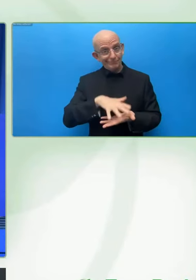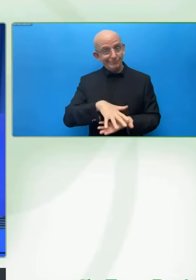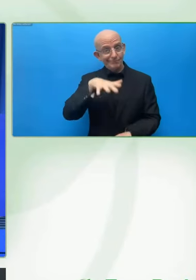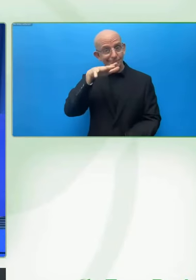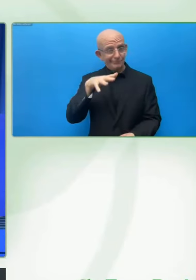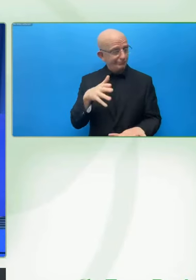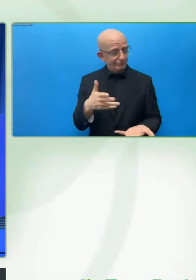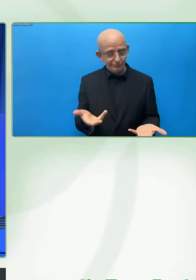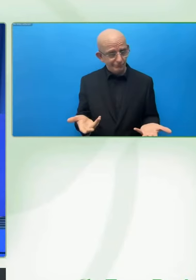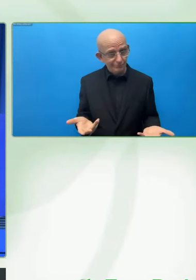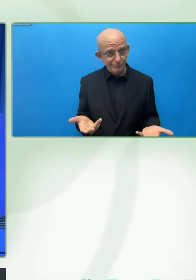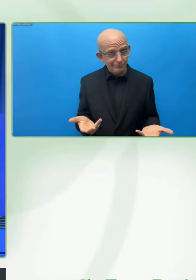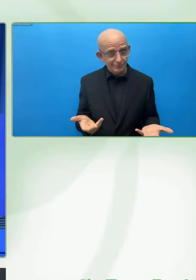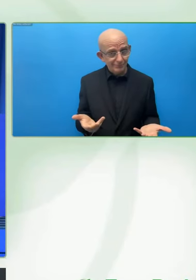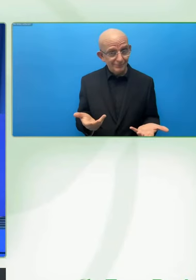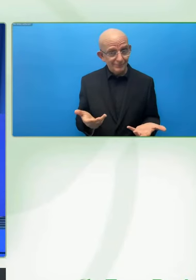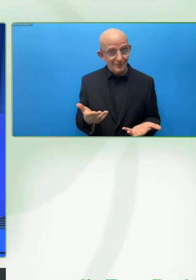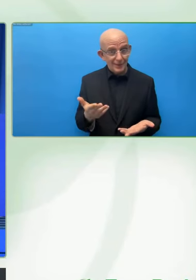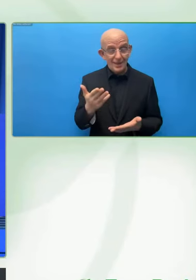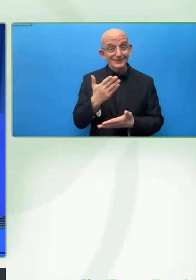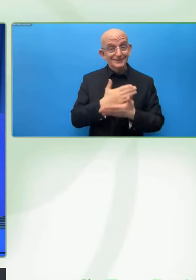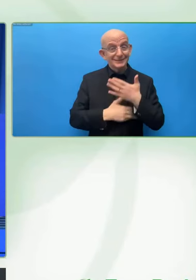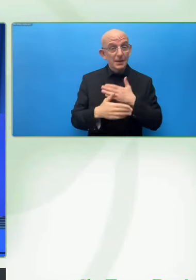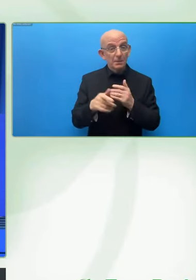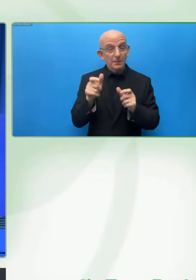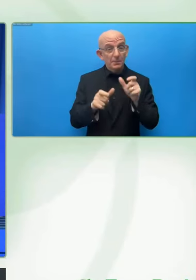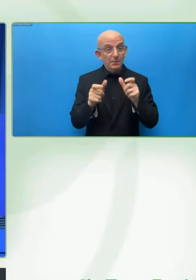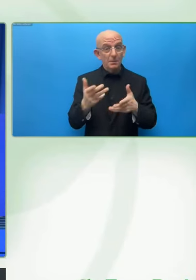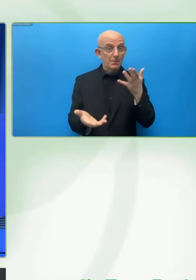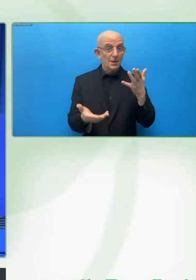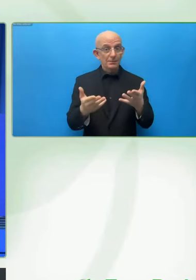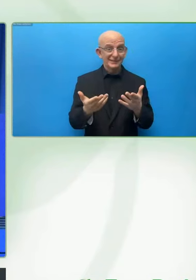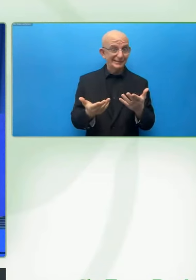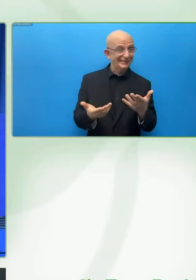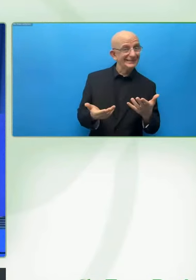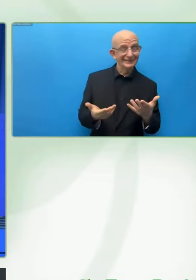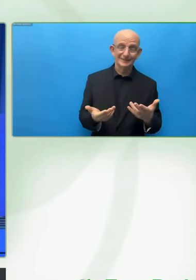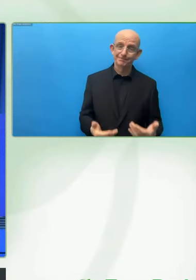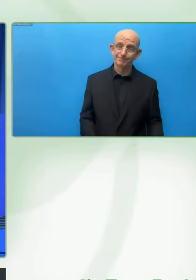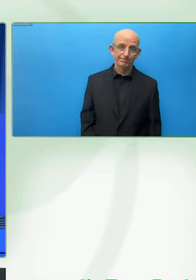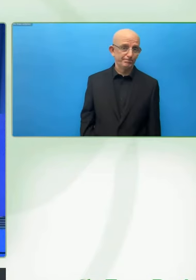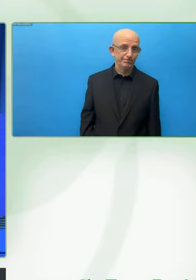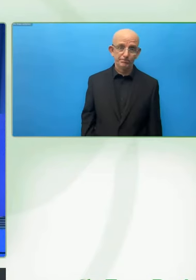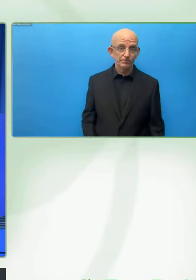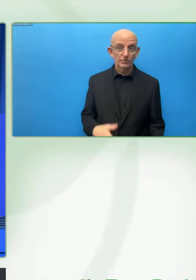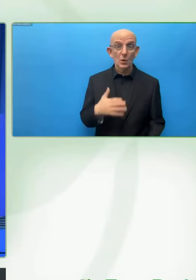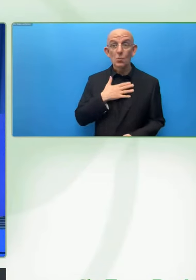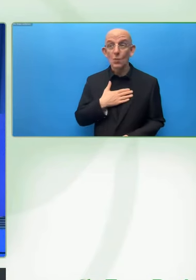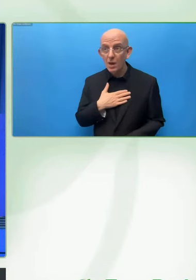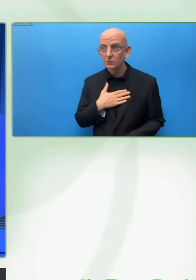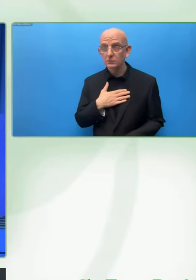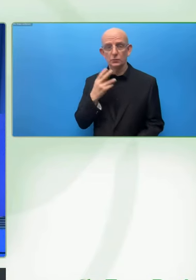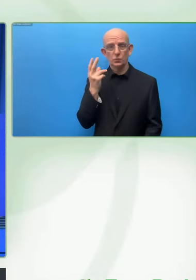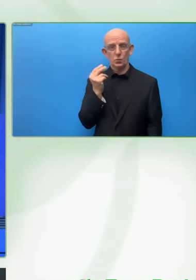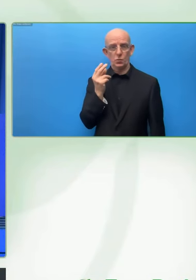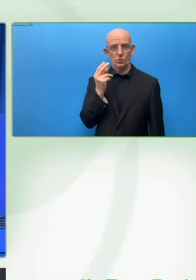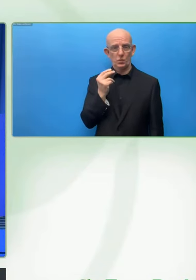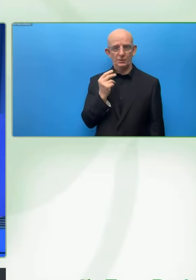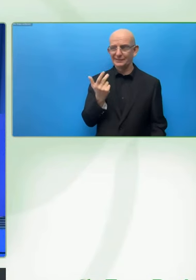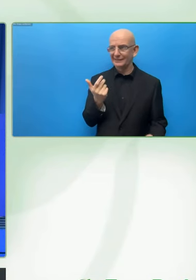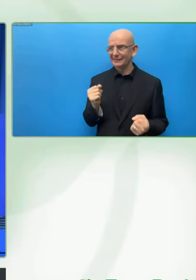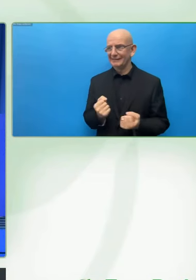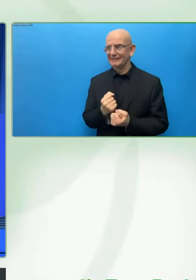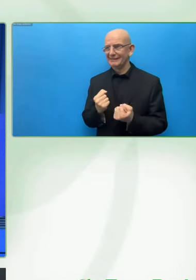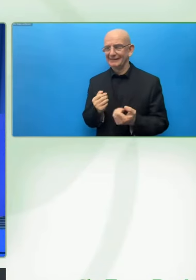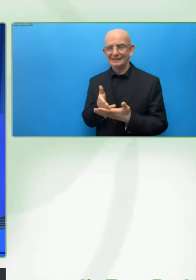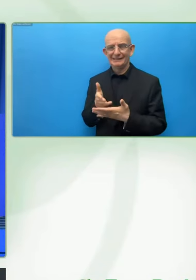The minimum requirements will always be there. It's getting everything that we would desire